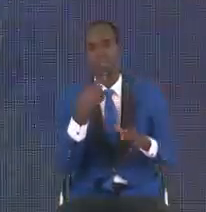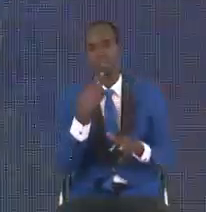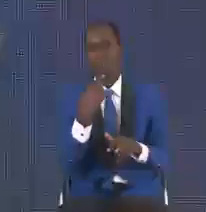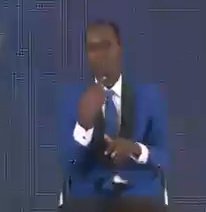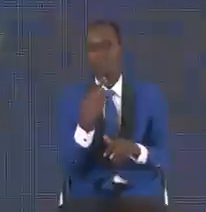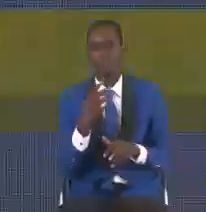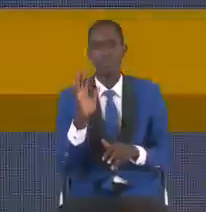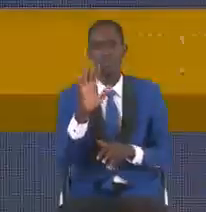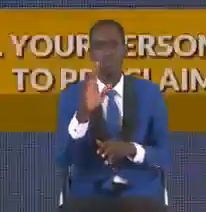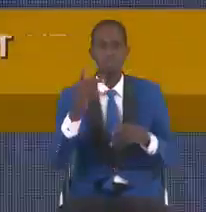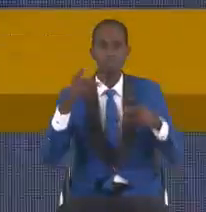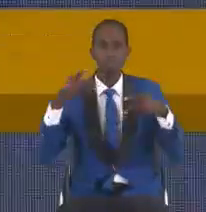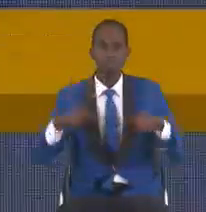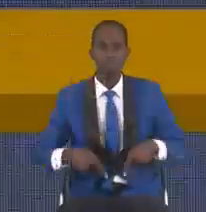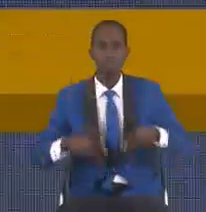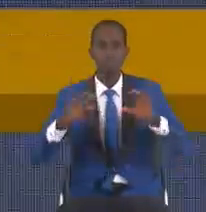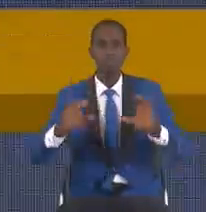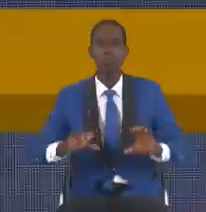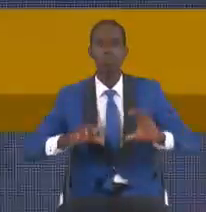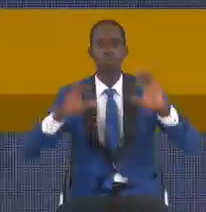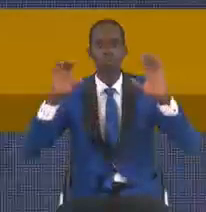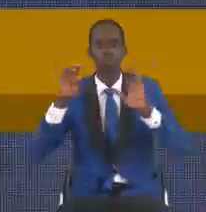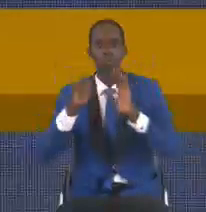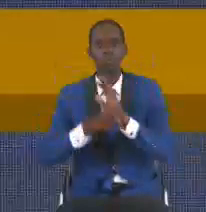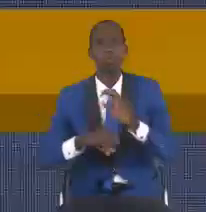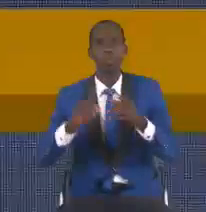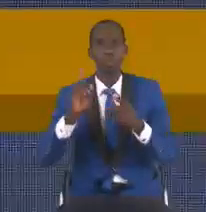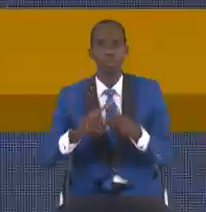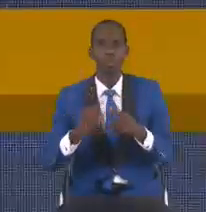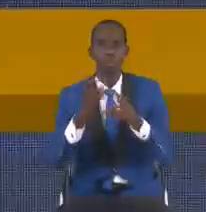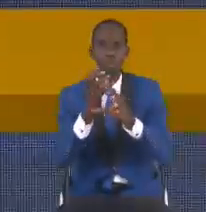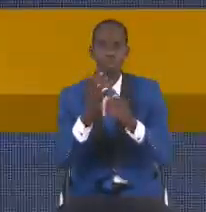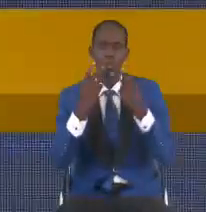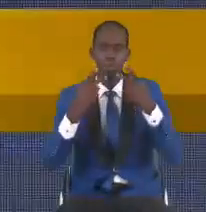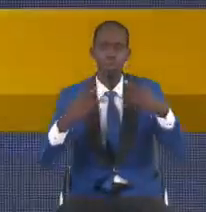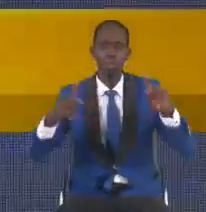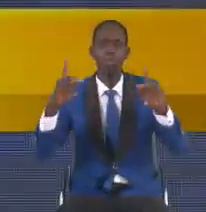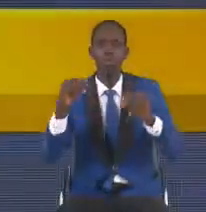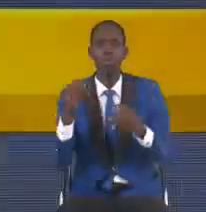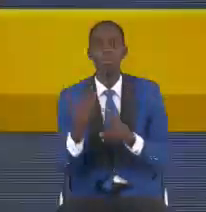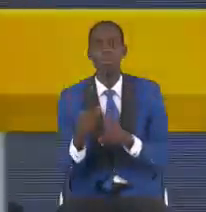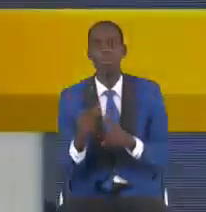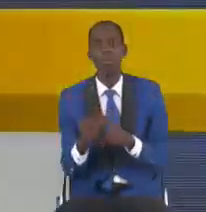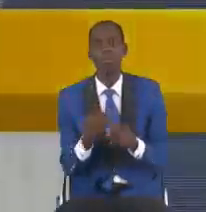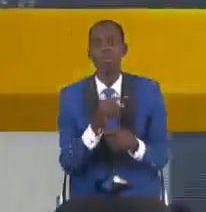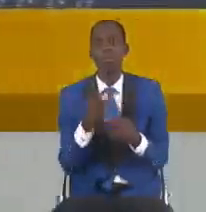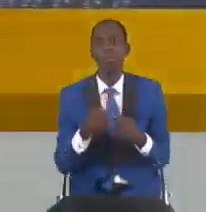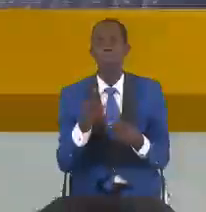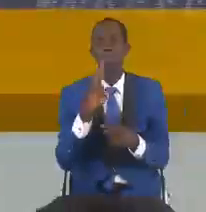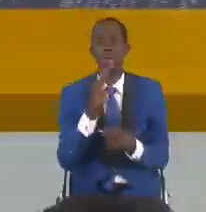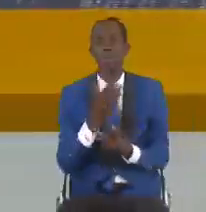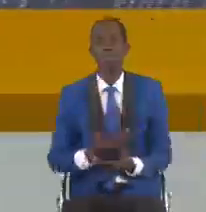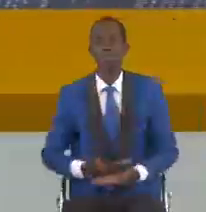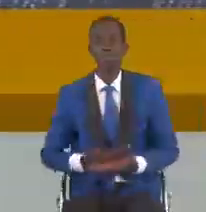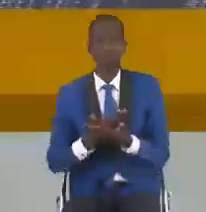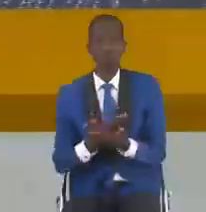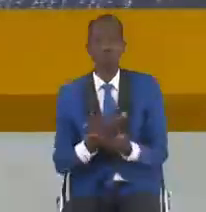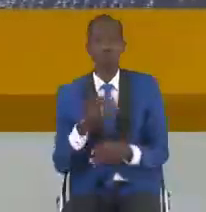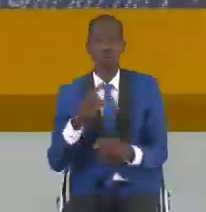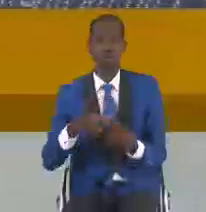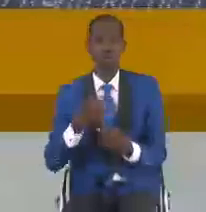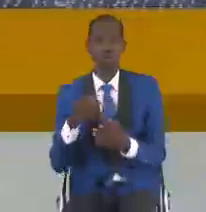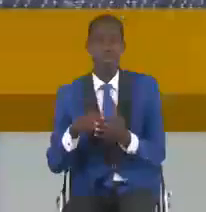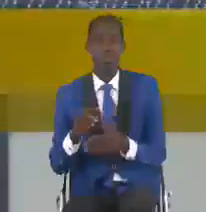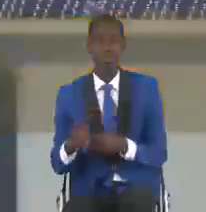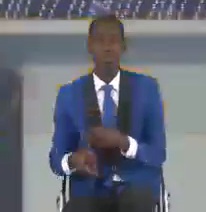personal commitment to proclaim the word. When you are born into this world, you are